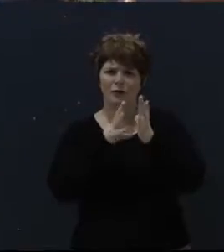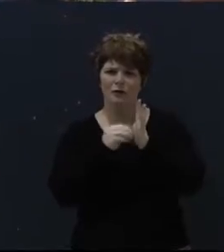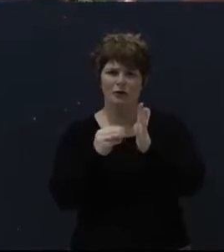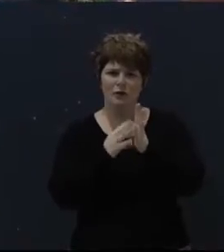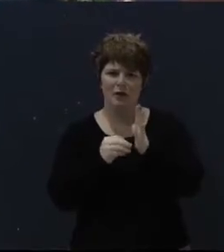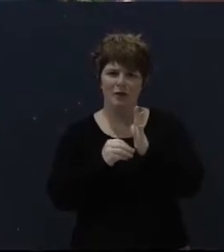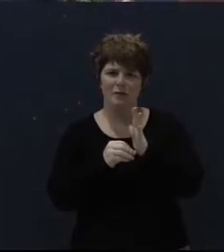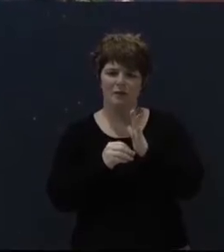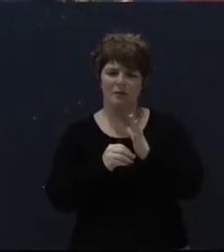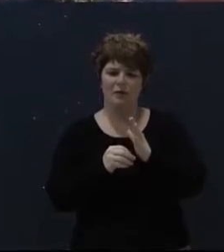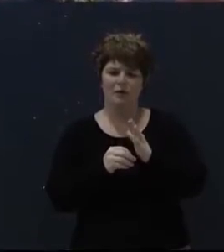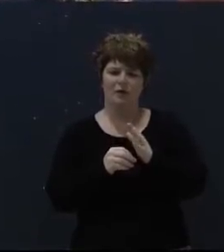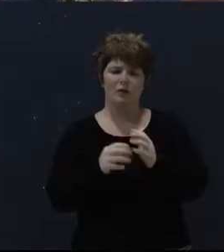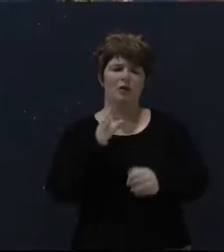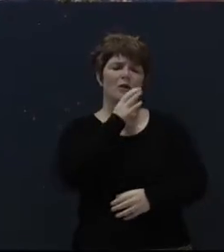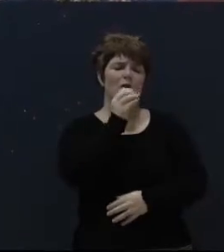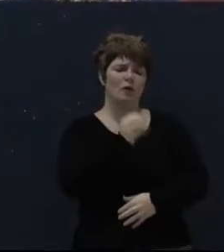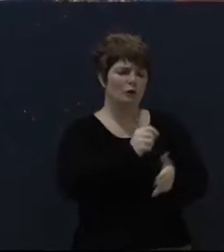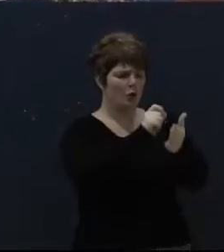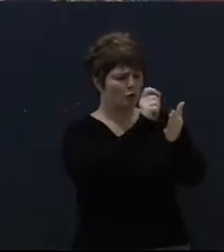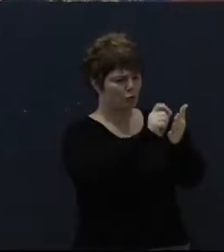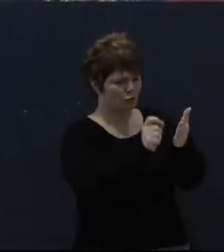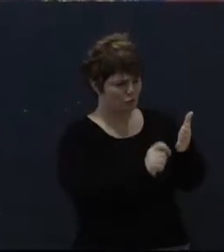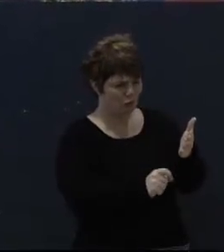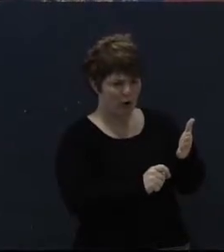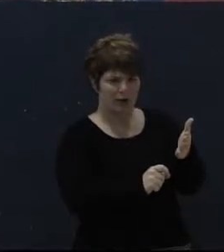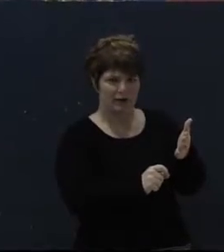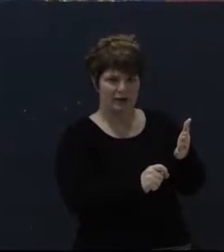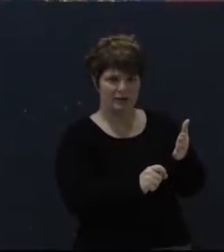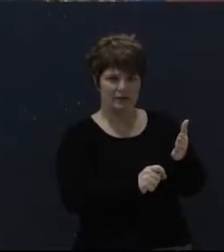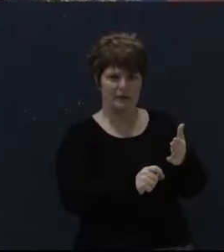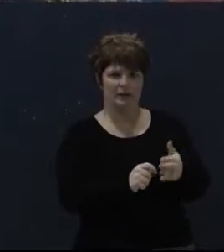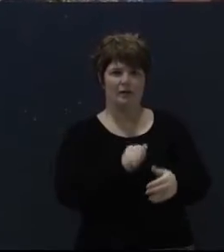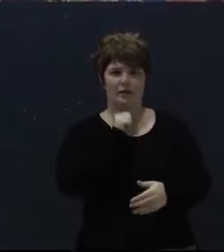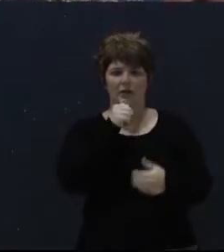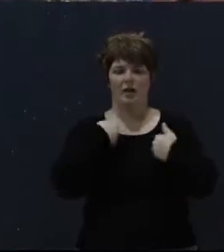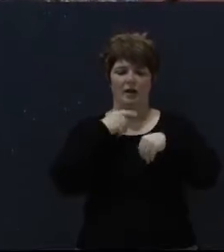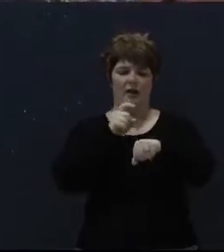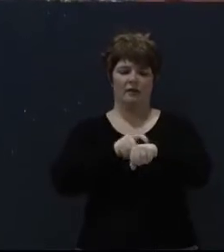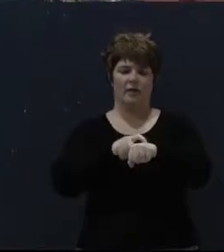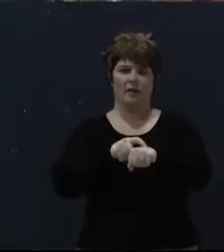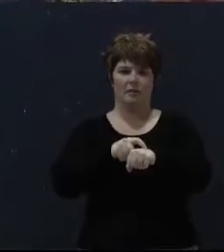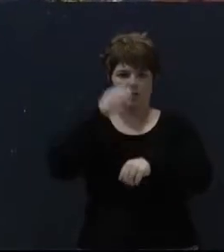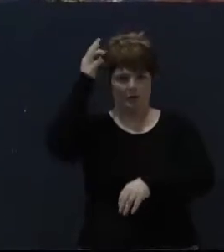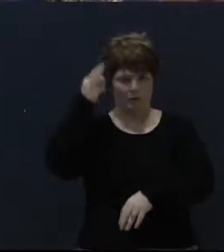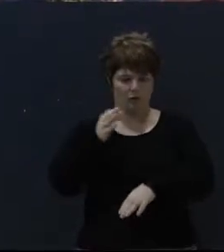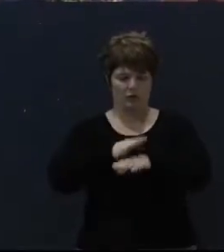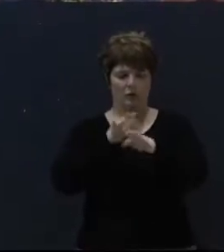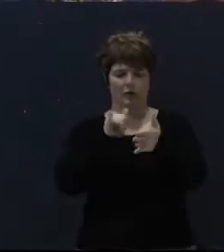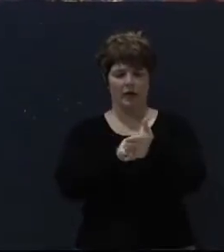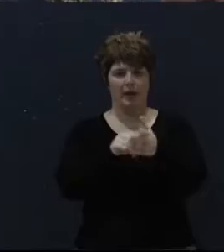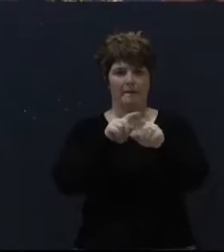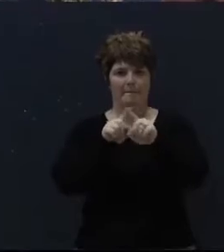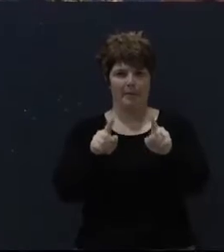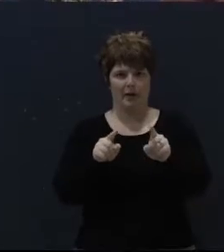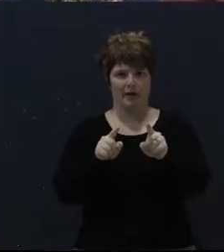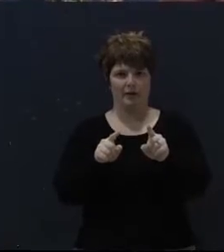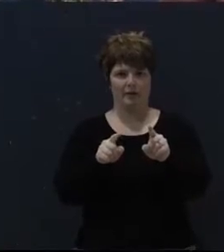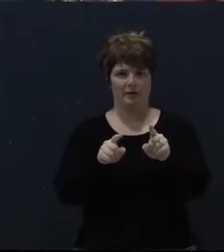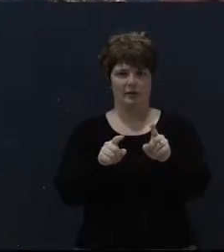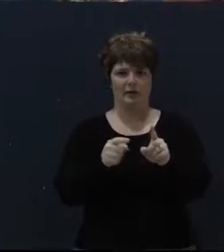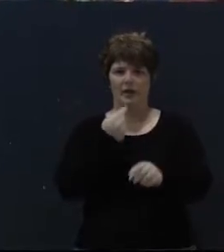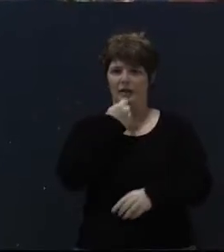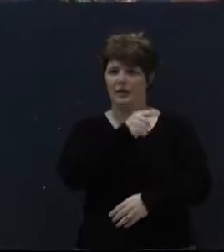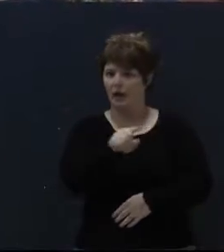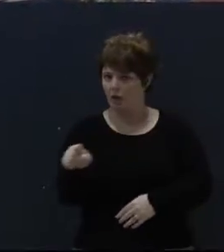There's ancient manuscripts, and I ain't got time to preach on that, but if you want to come to our school, you will really learn something. But I want to tell you